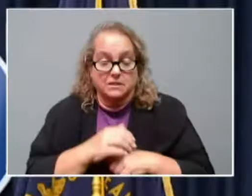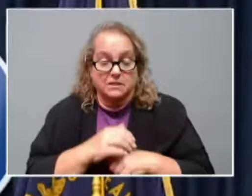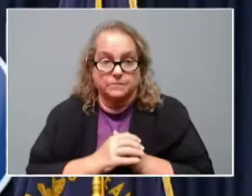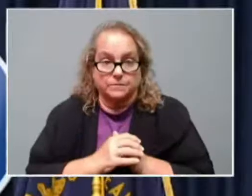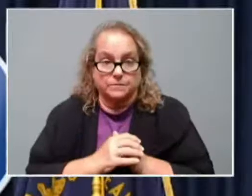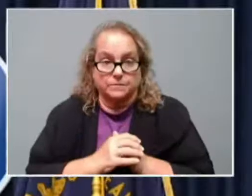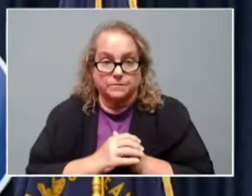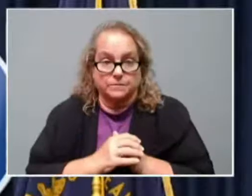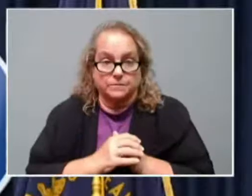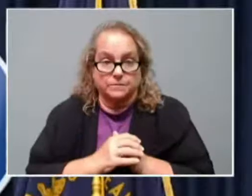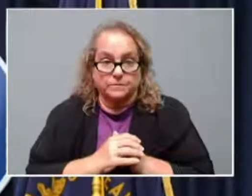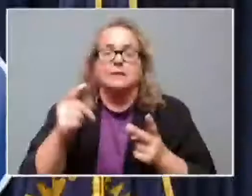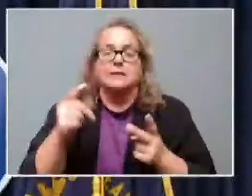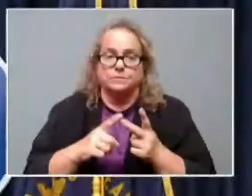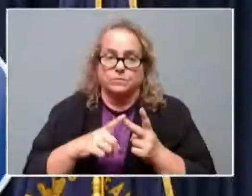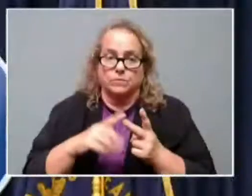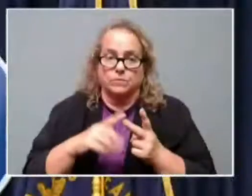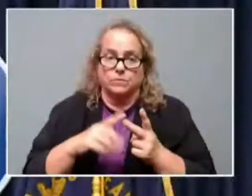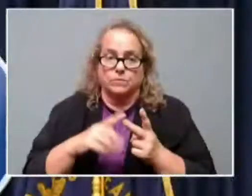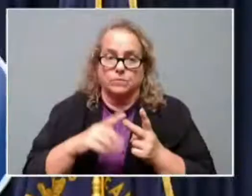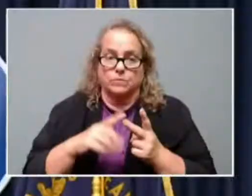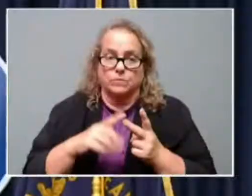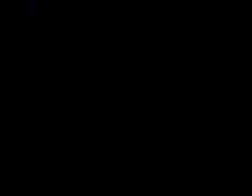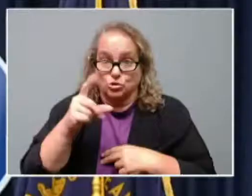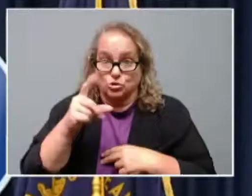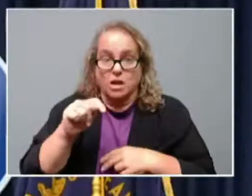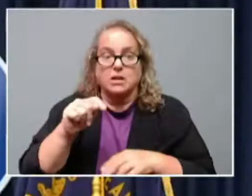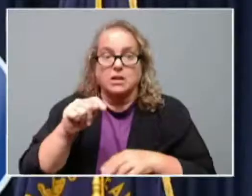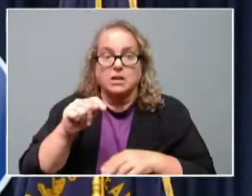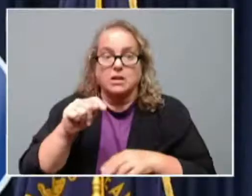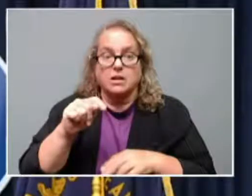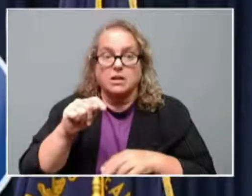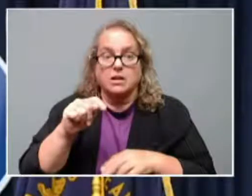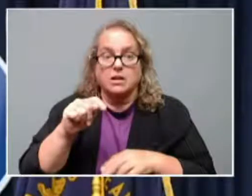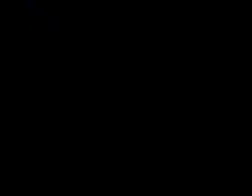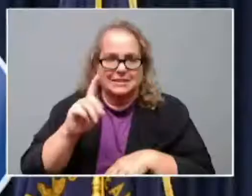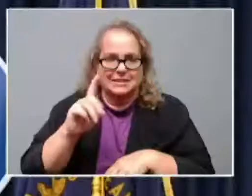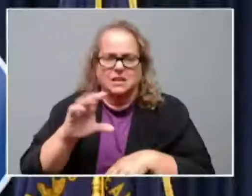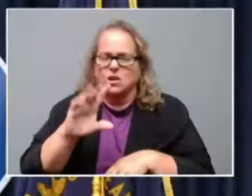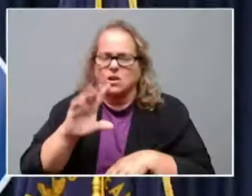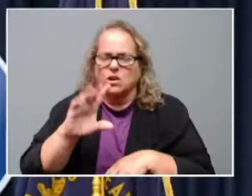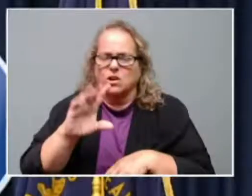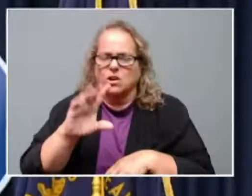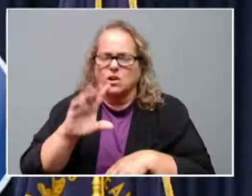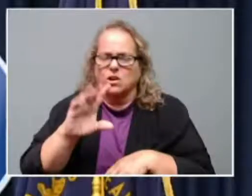Oh, the booster shot is up on the CDC website. What was the first part of the question that I missed?